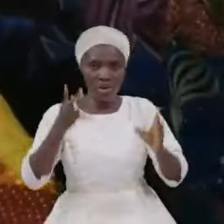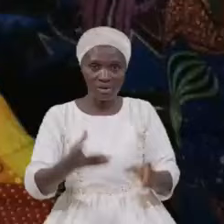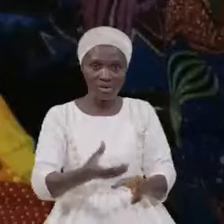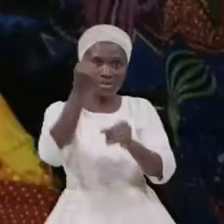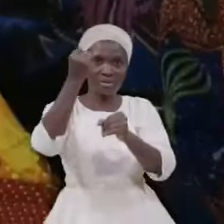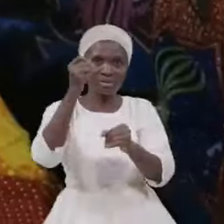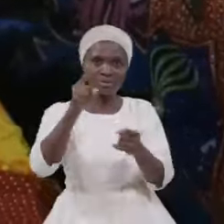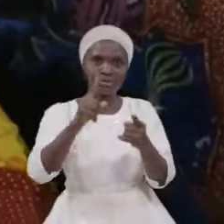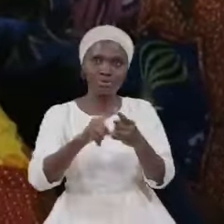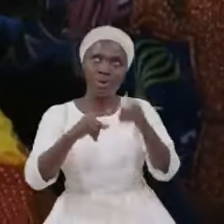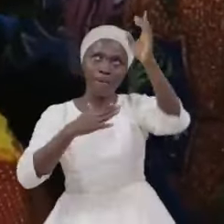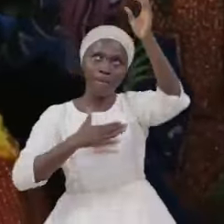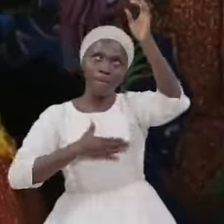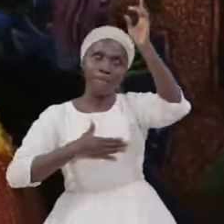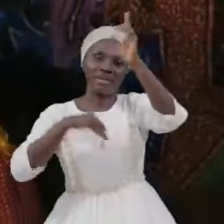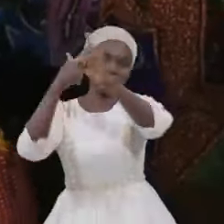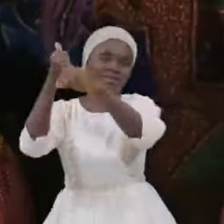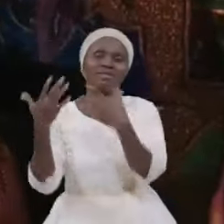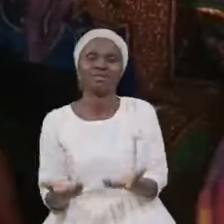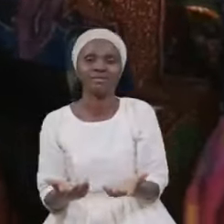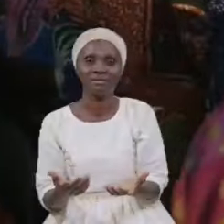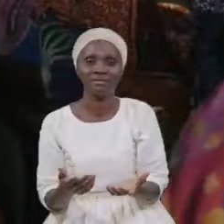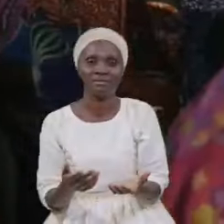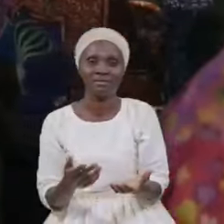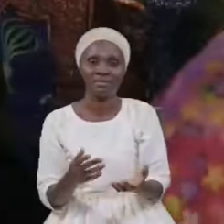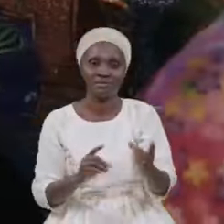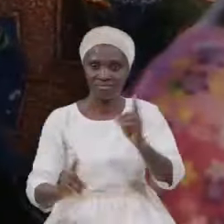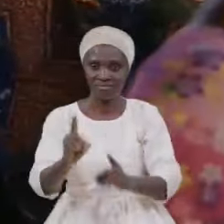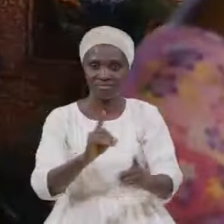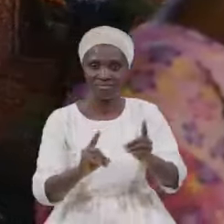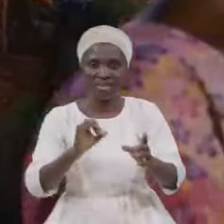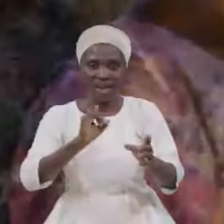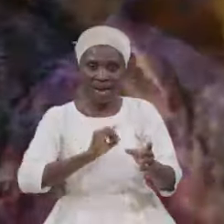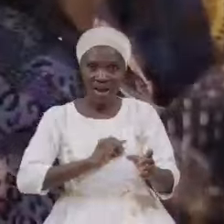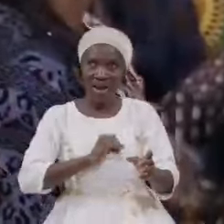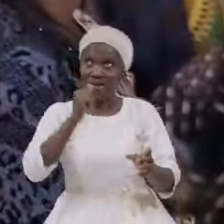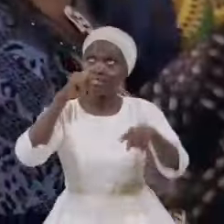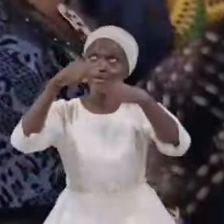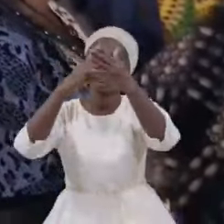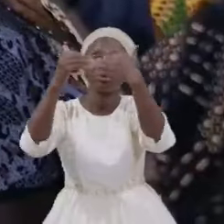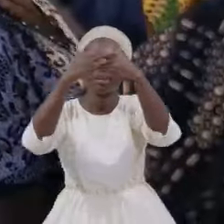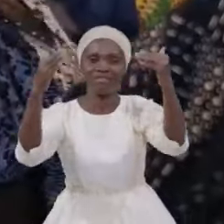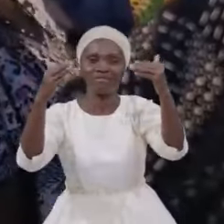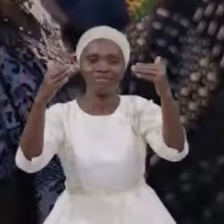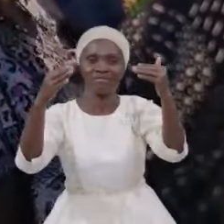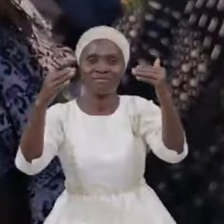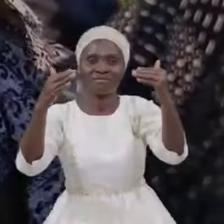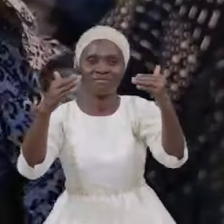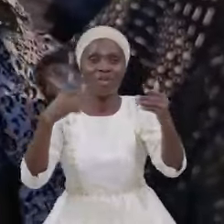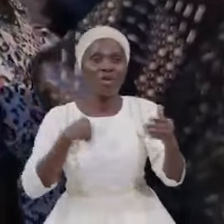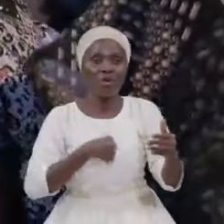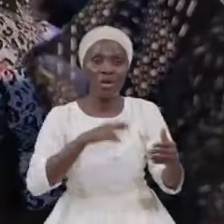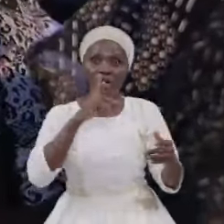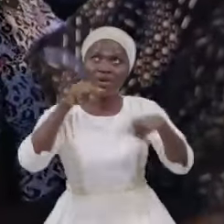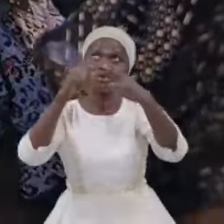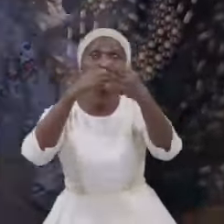going to heaven. Heaven? I said we're going to heaven. All the things of this world,